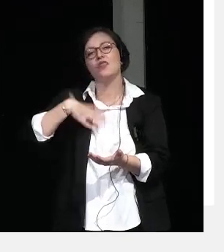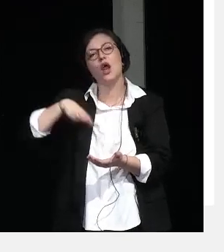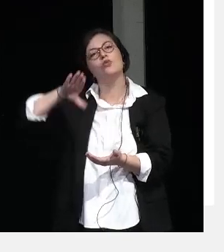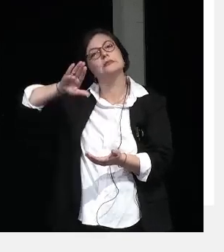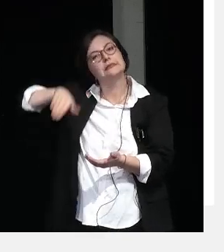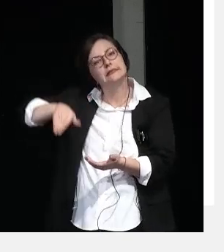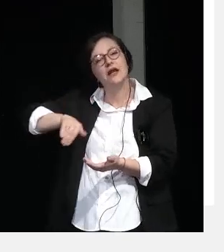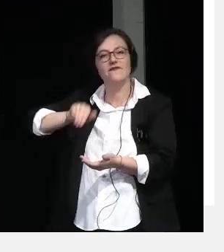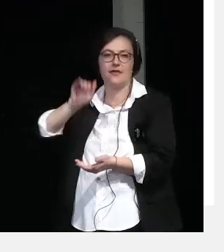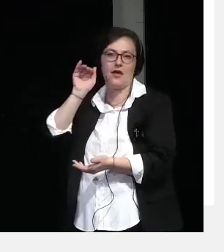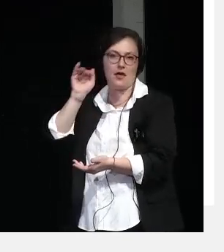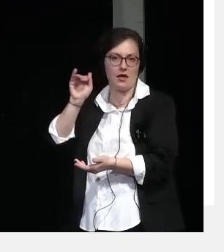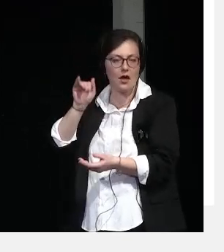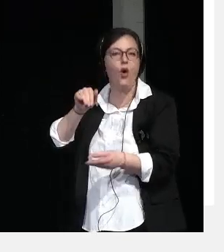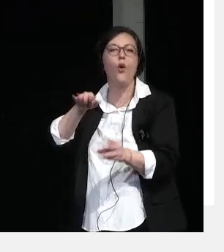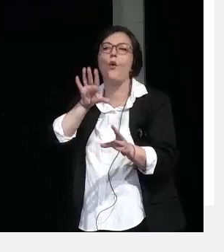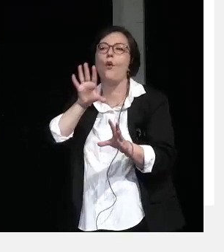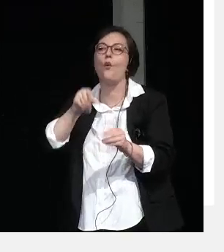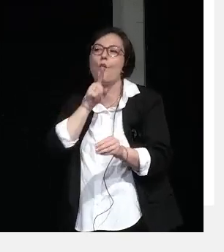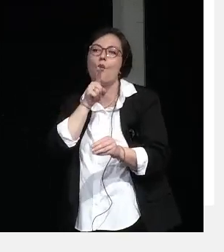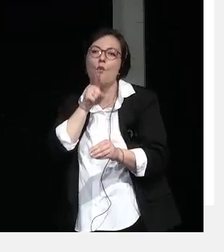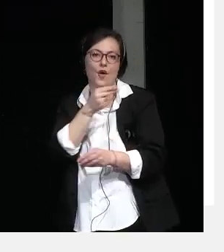For museums, but also for other